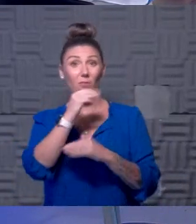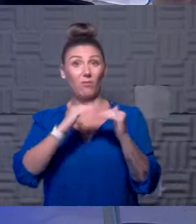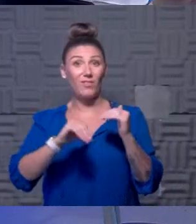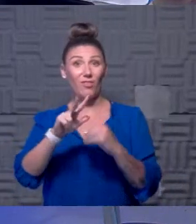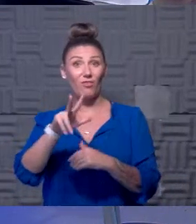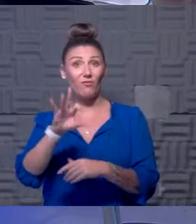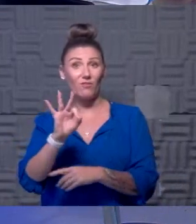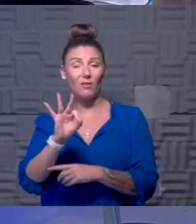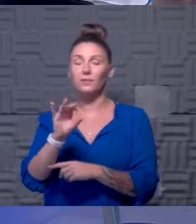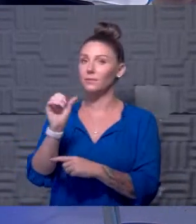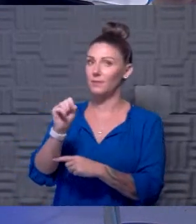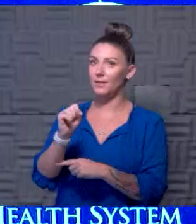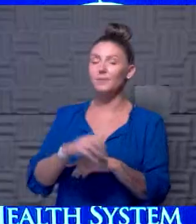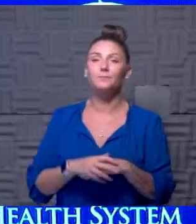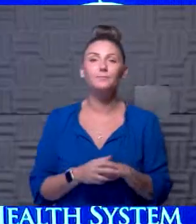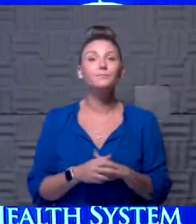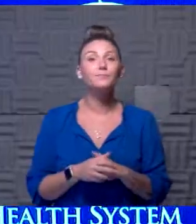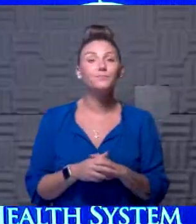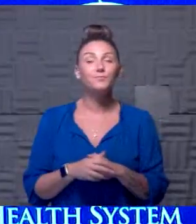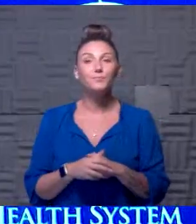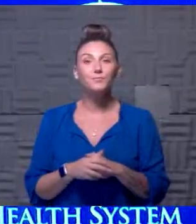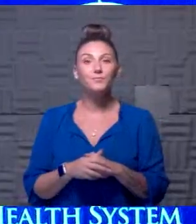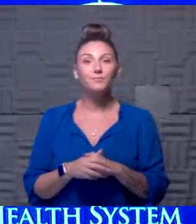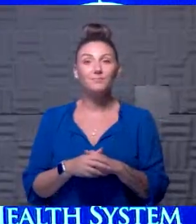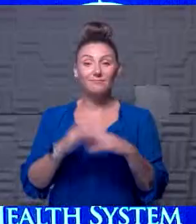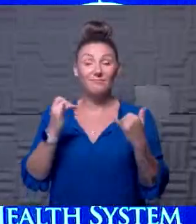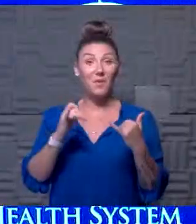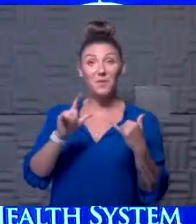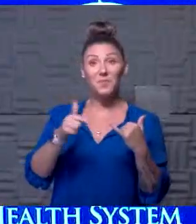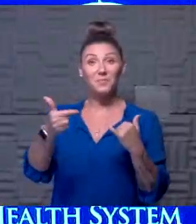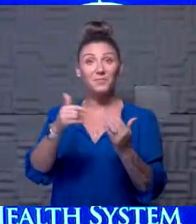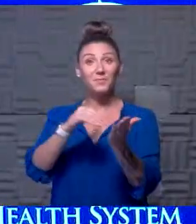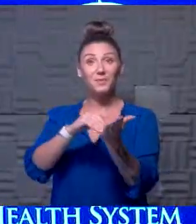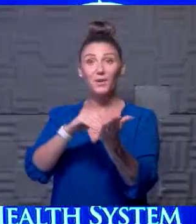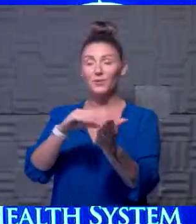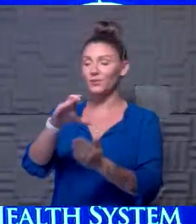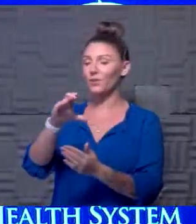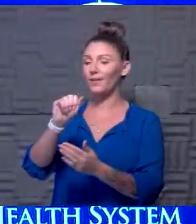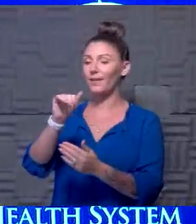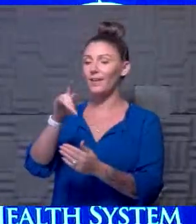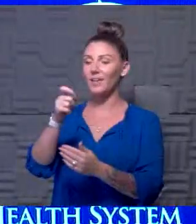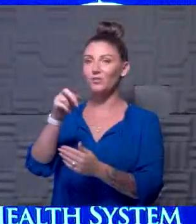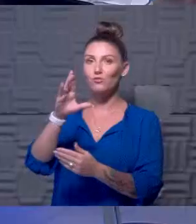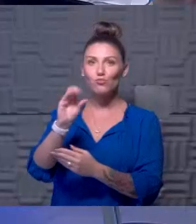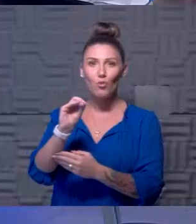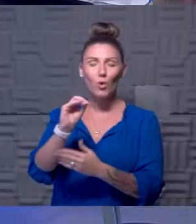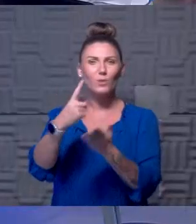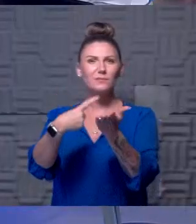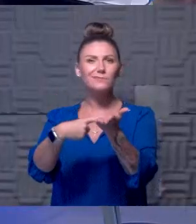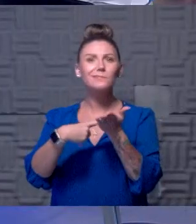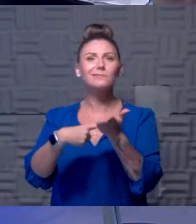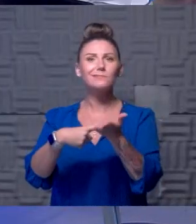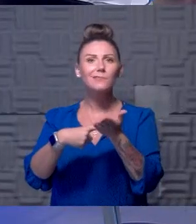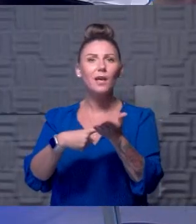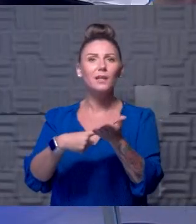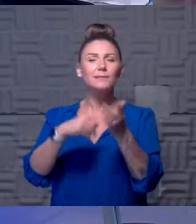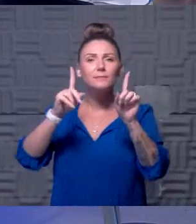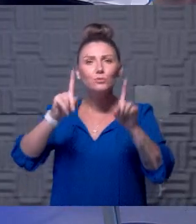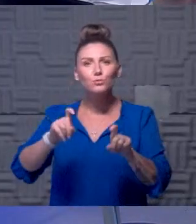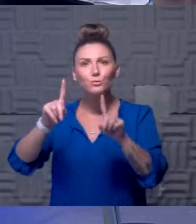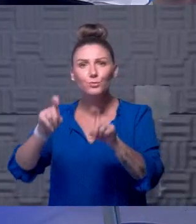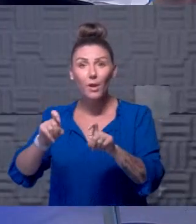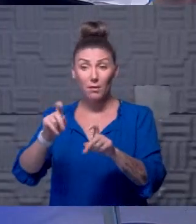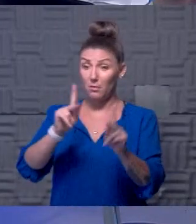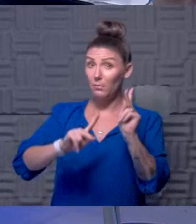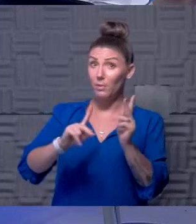39. So let's turn first to Dr. Castro. Talk to us again about the trial, and we have people who are